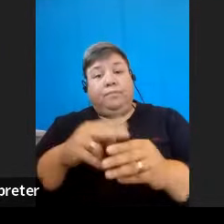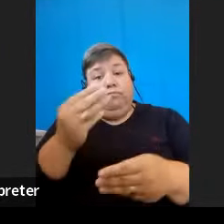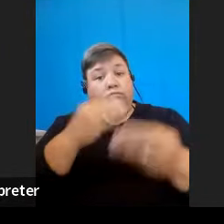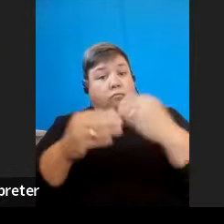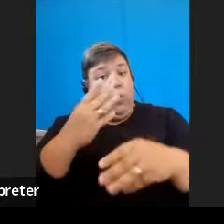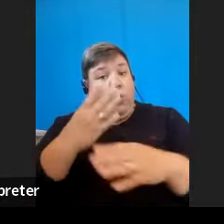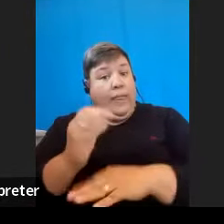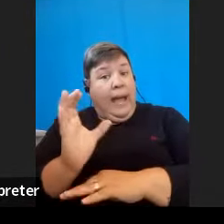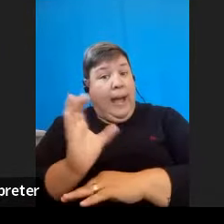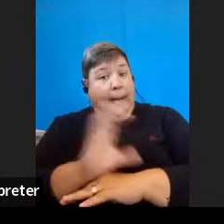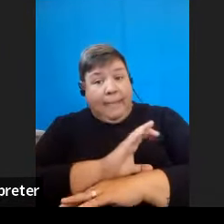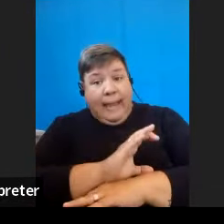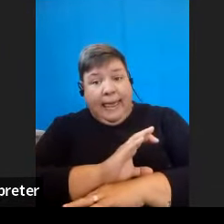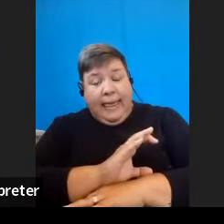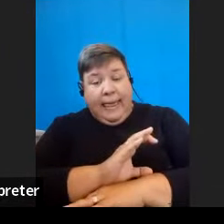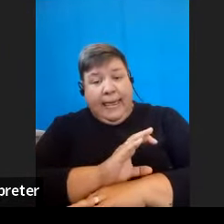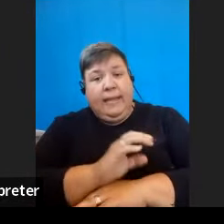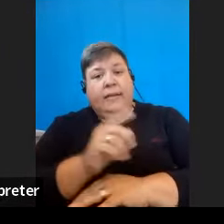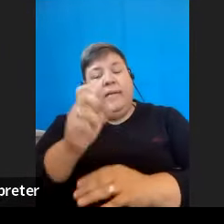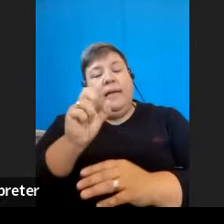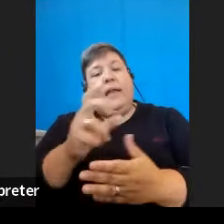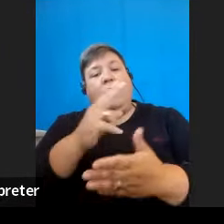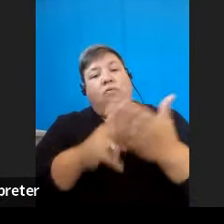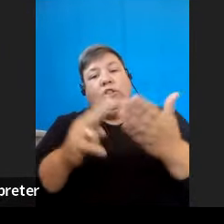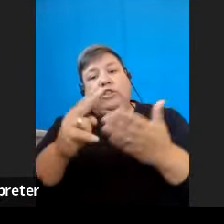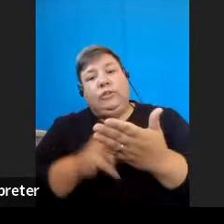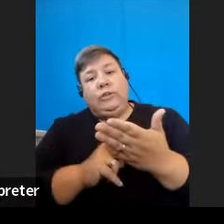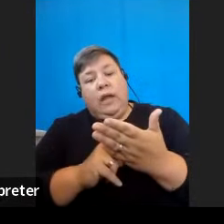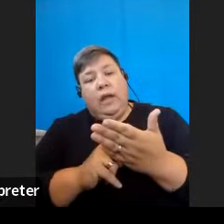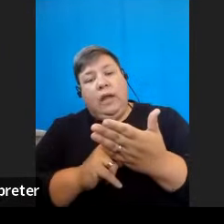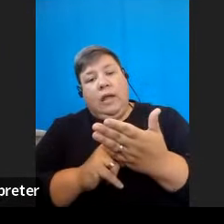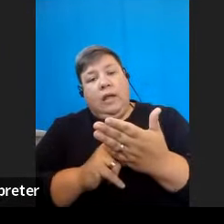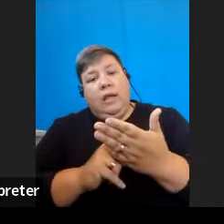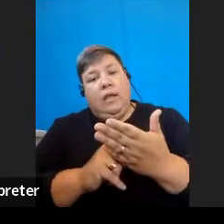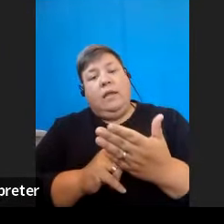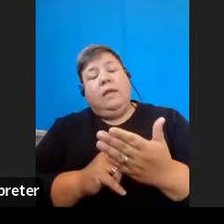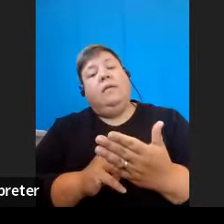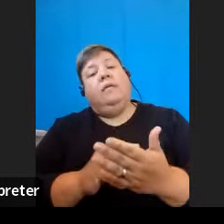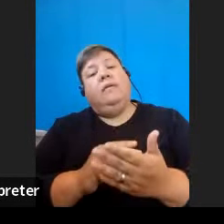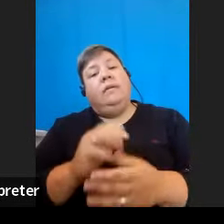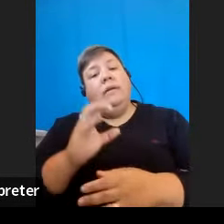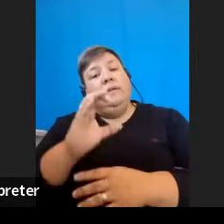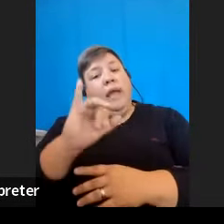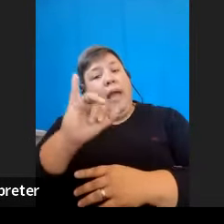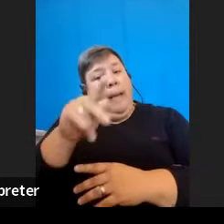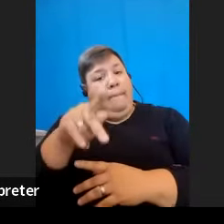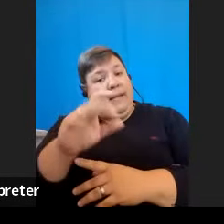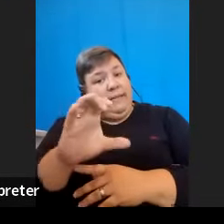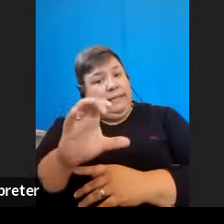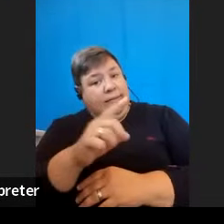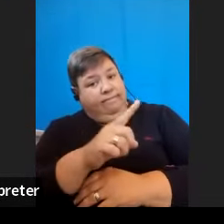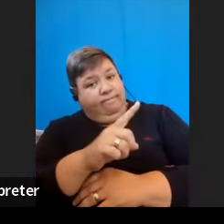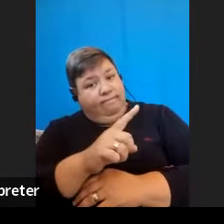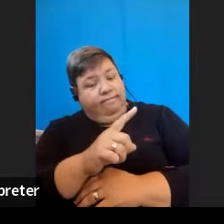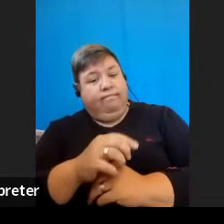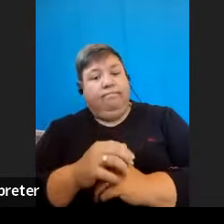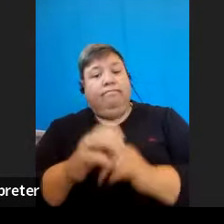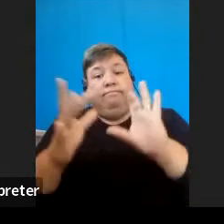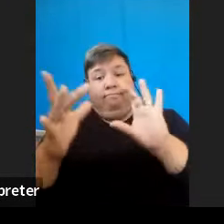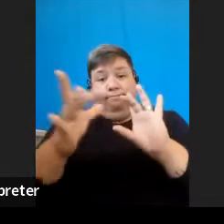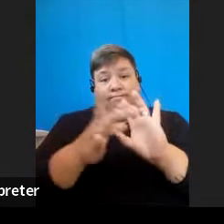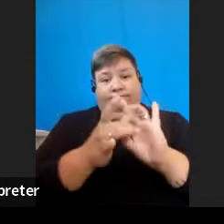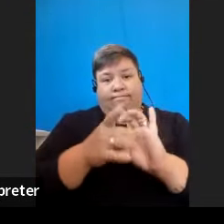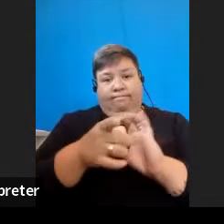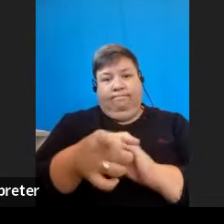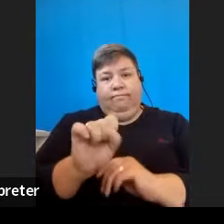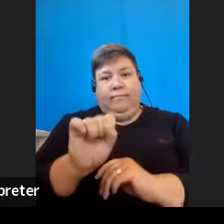company, you can register. As you register at CIPC, our systems are linked.